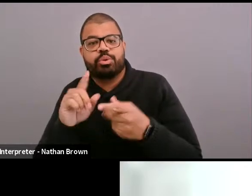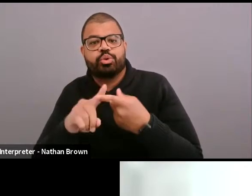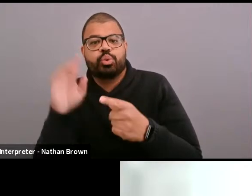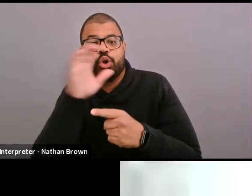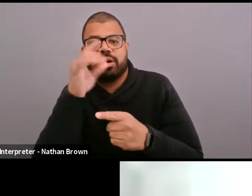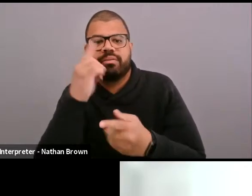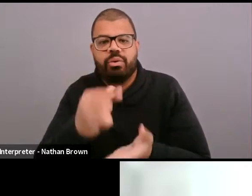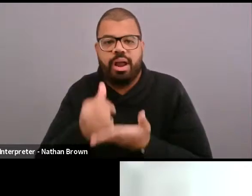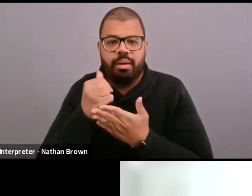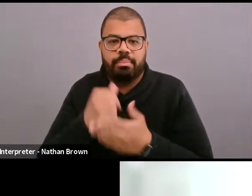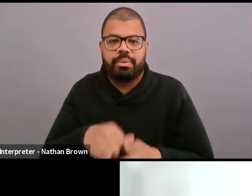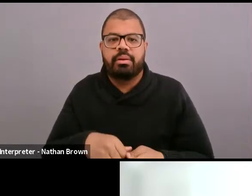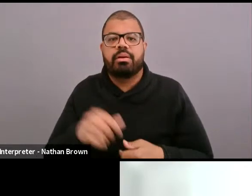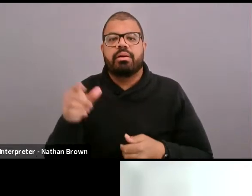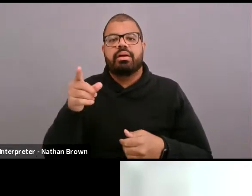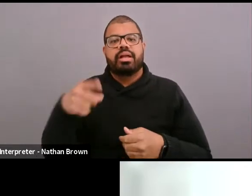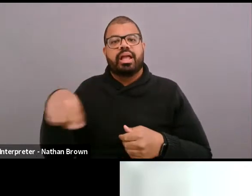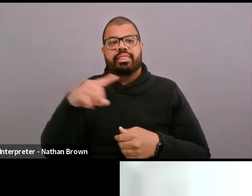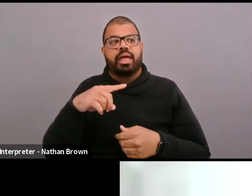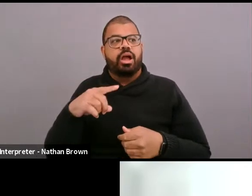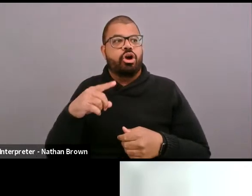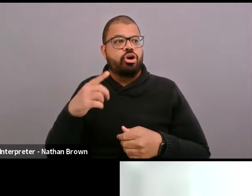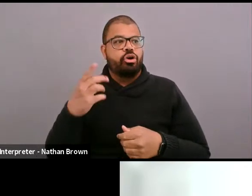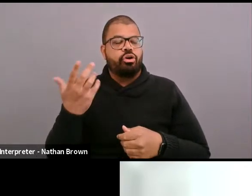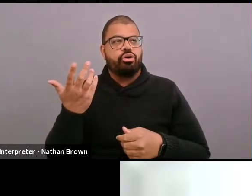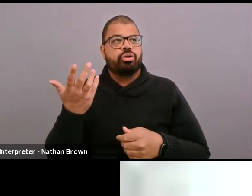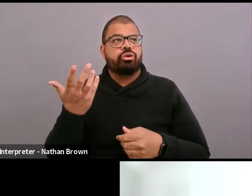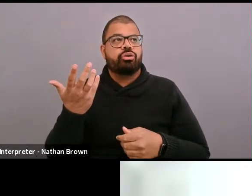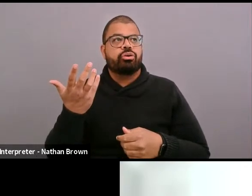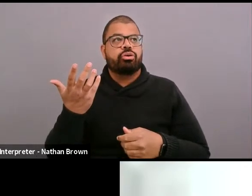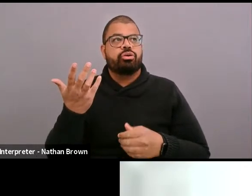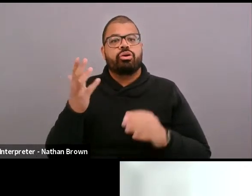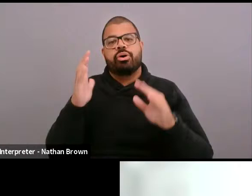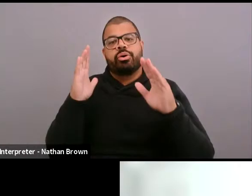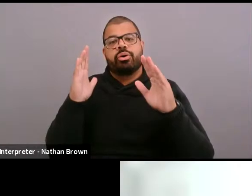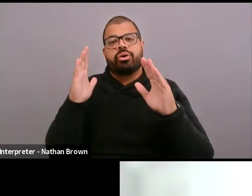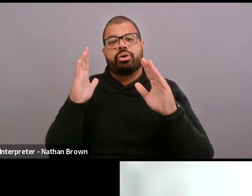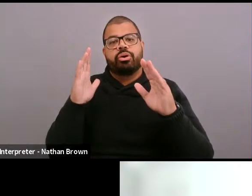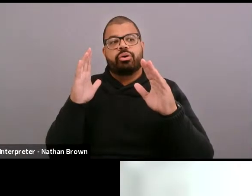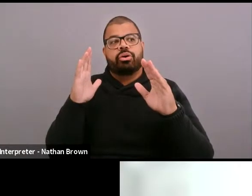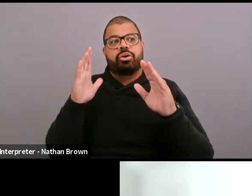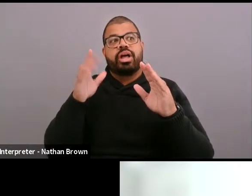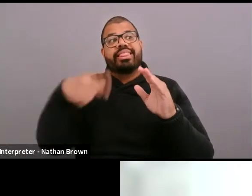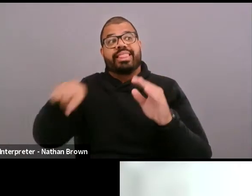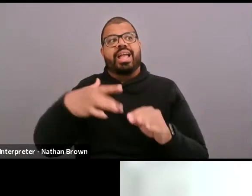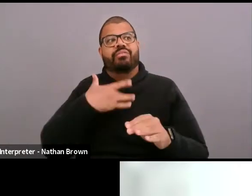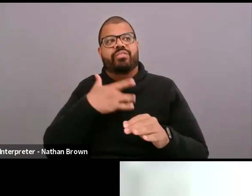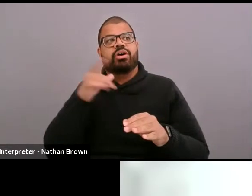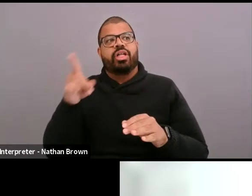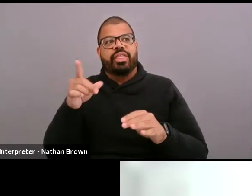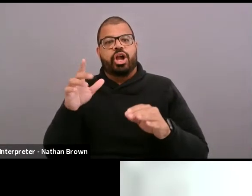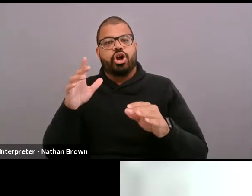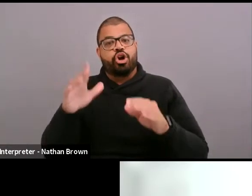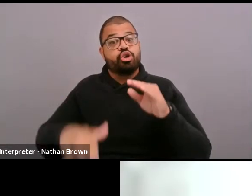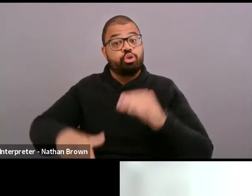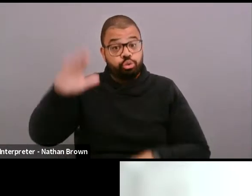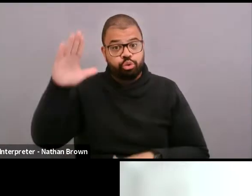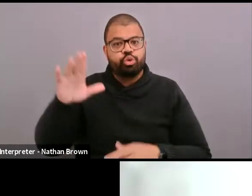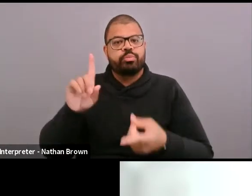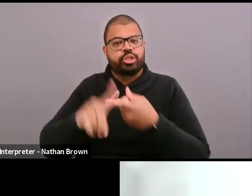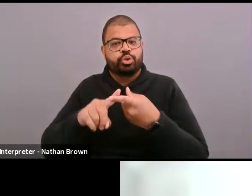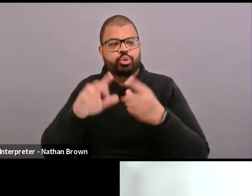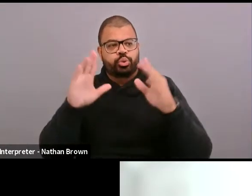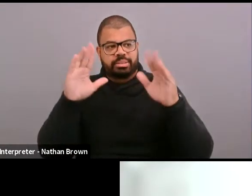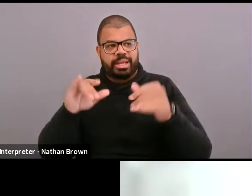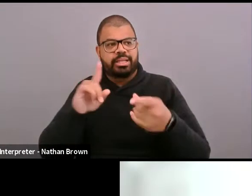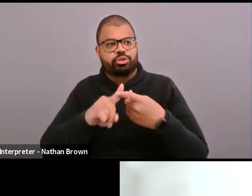They're expected to submit to any person in authority. Yes. So if you're groomed and raised that way, you're not